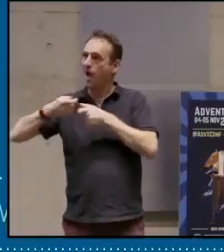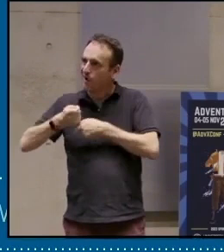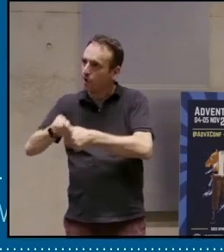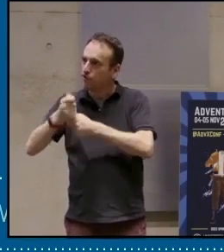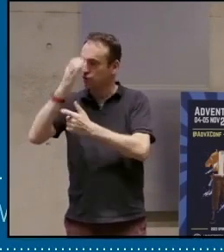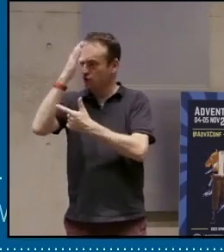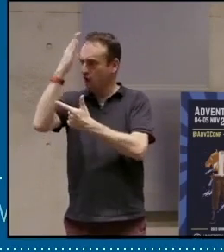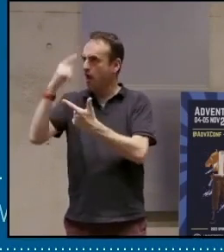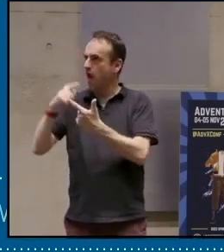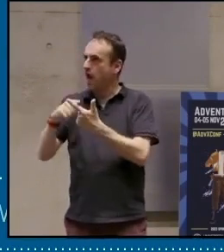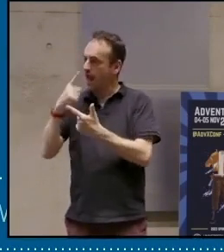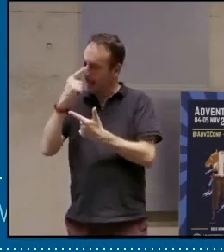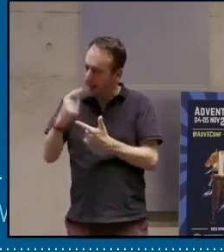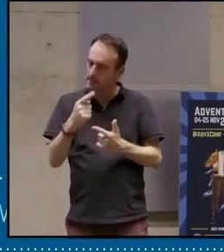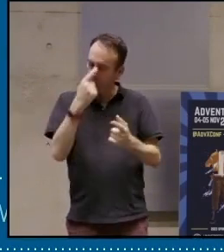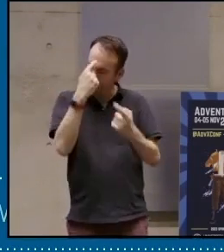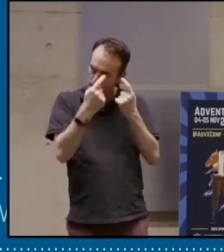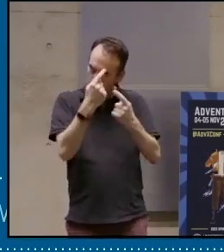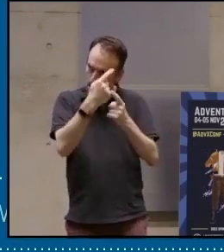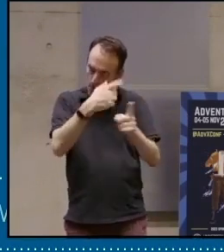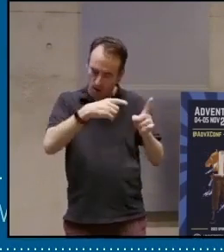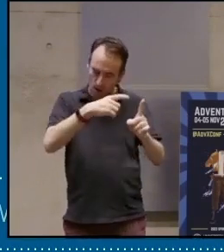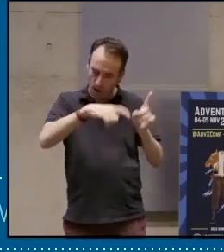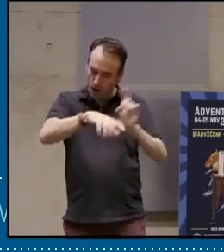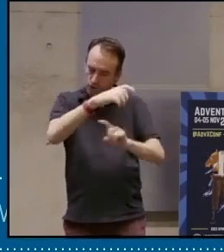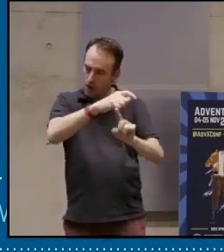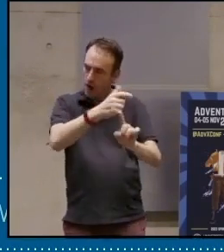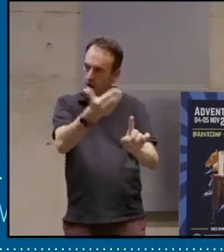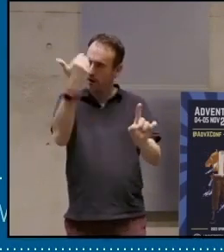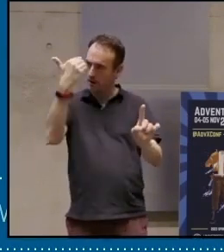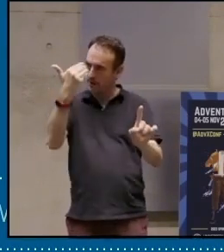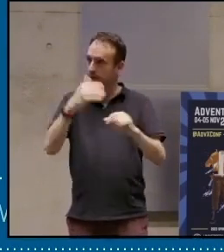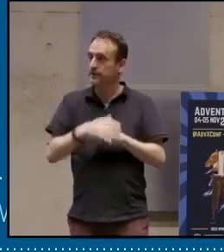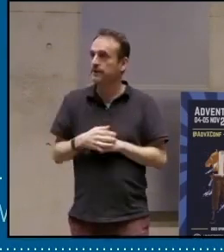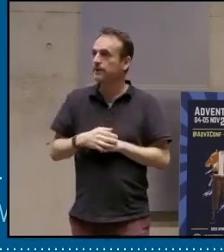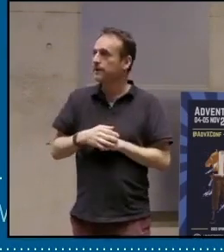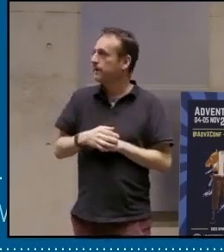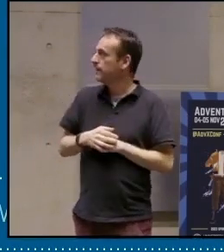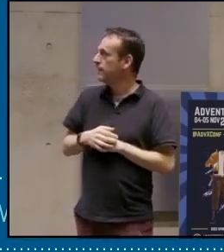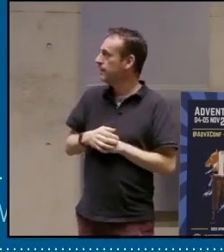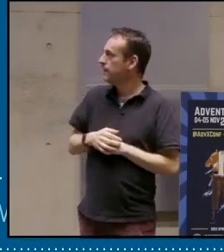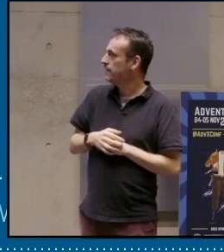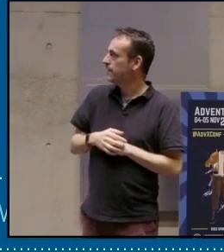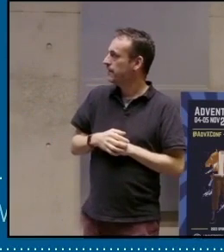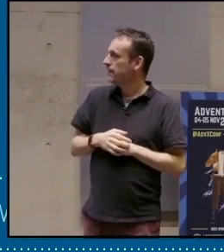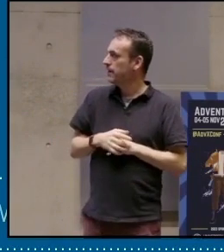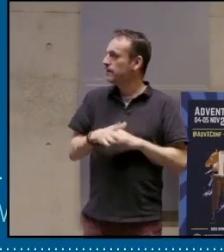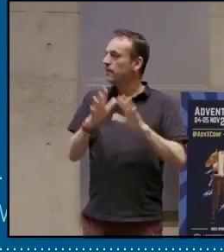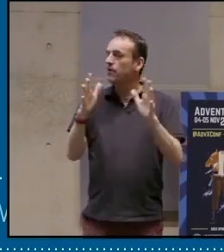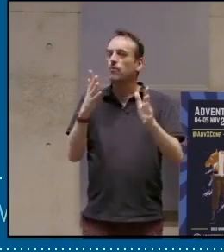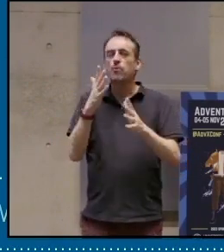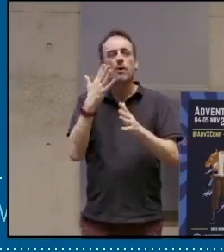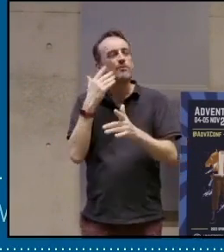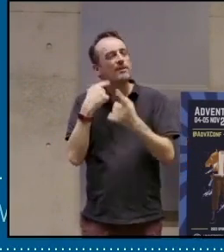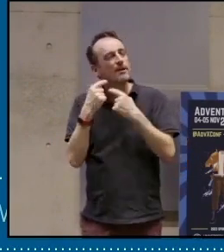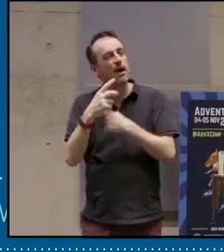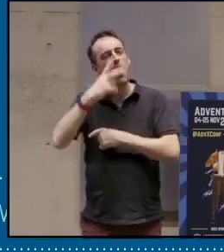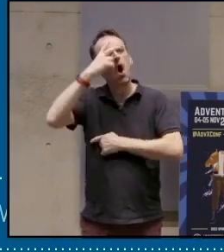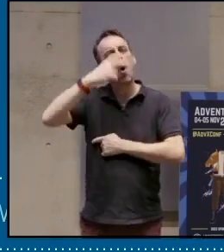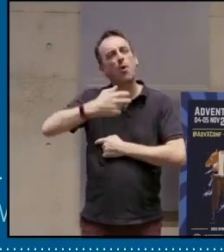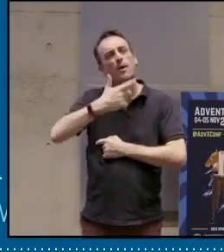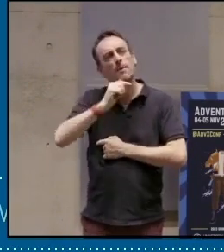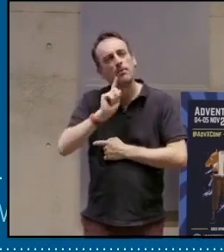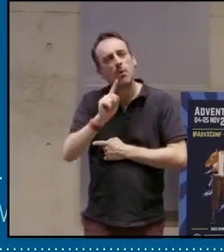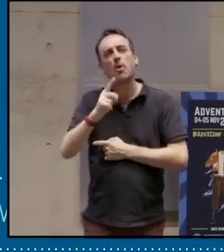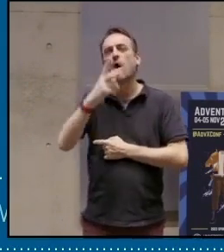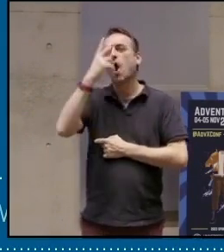But it tends to be at the population level. So when we tend to have an idea of what old people were like and what the old times were like and the old ways, it tends to come